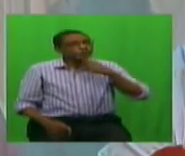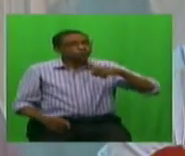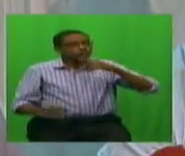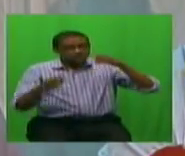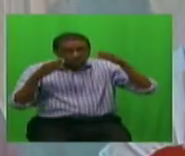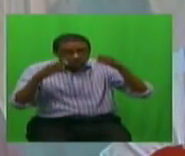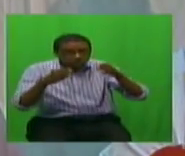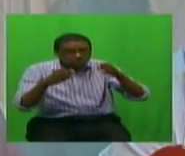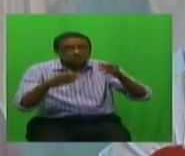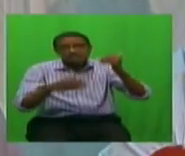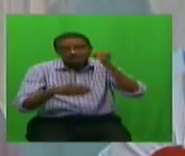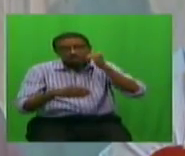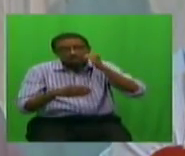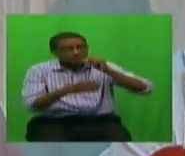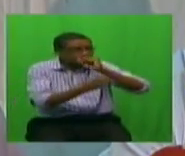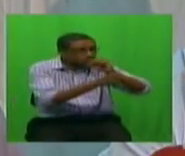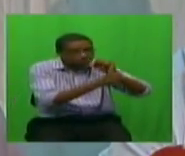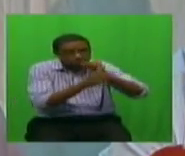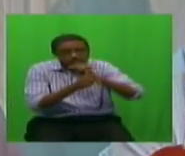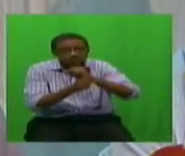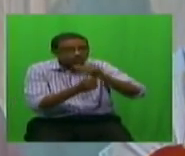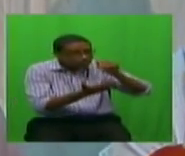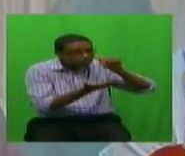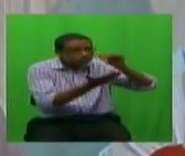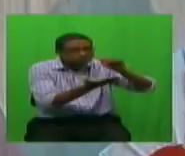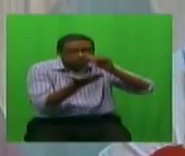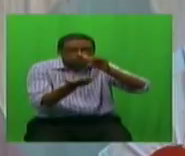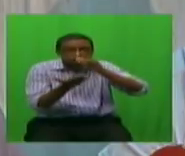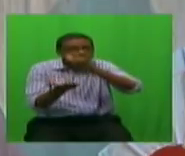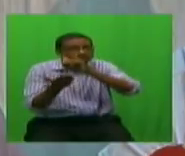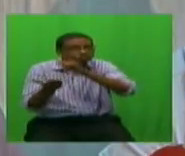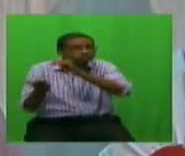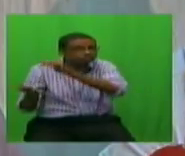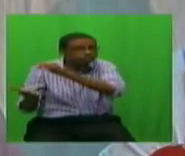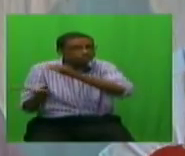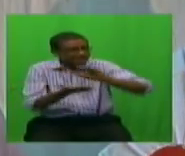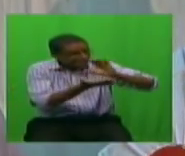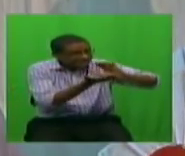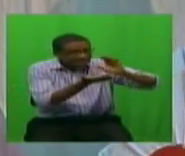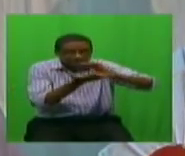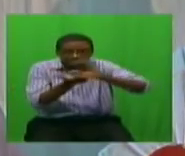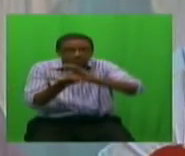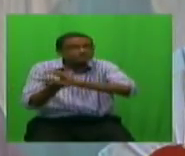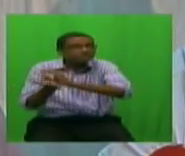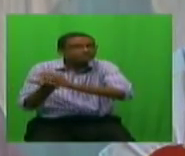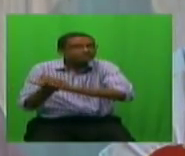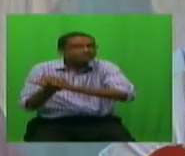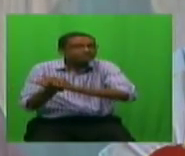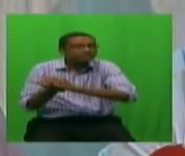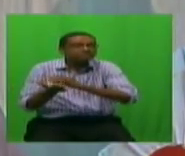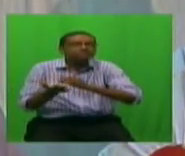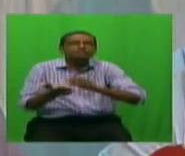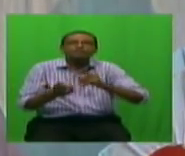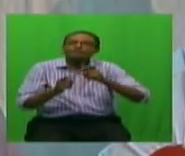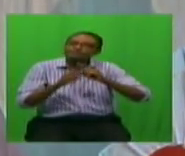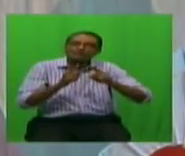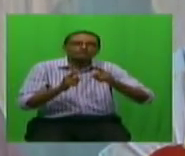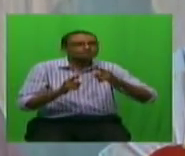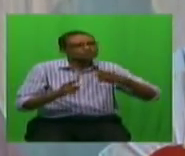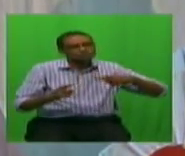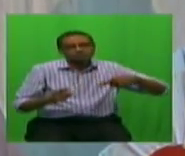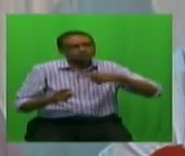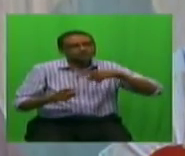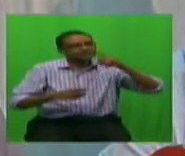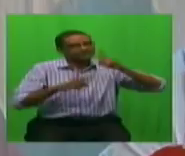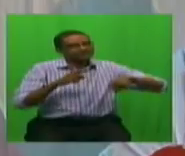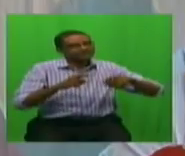as well as providing relief, and as Minister Sinanan has said, the cleanup exercise, we are not in a position to accept that type of